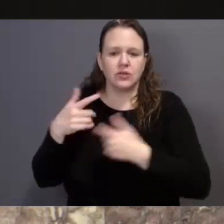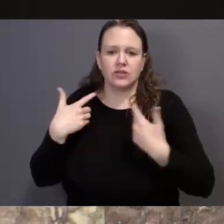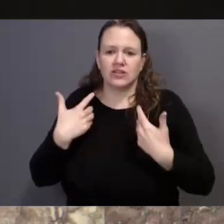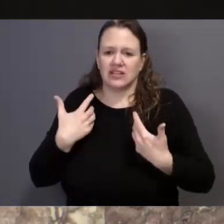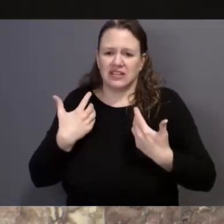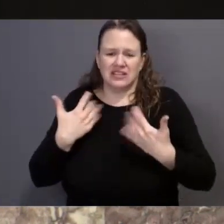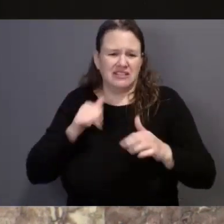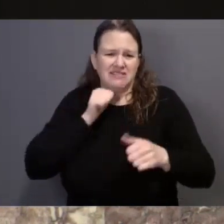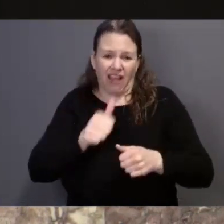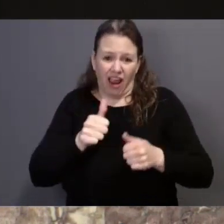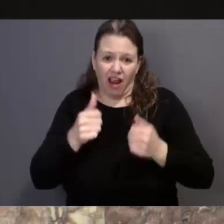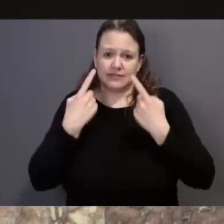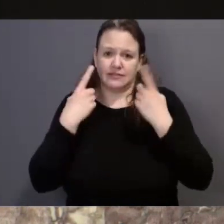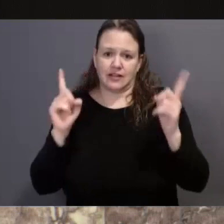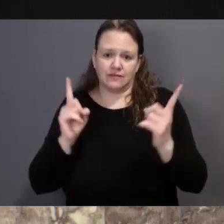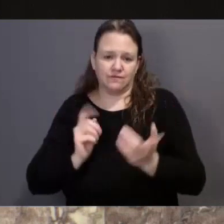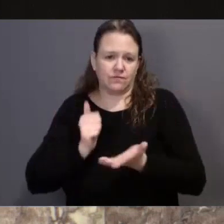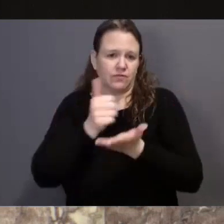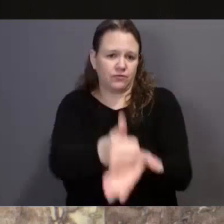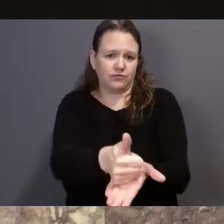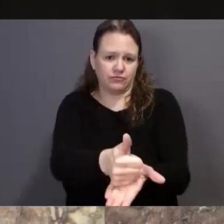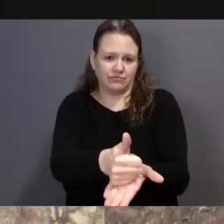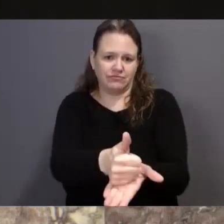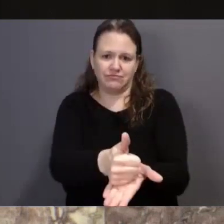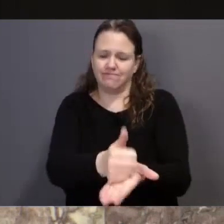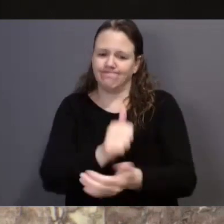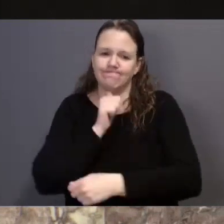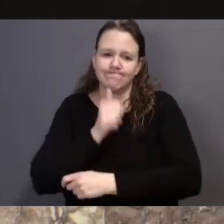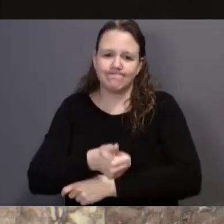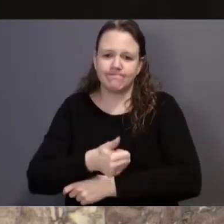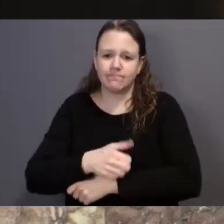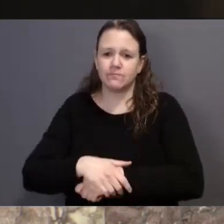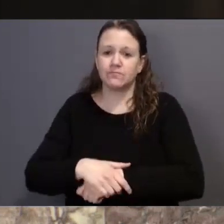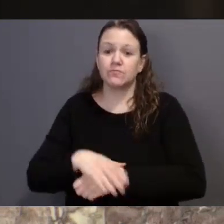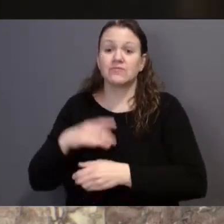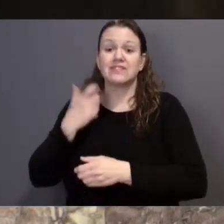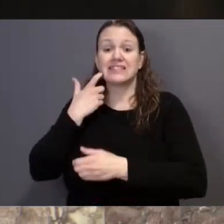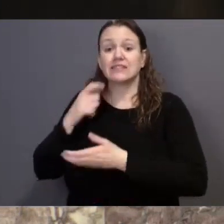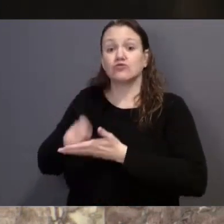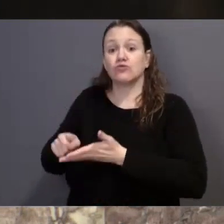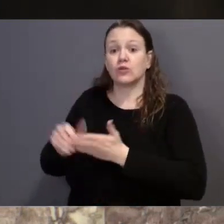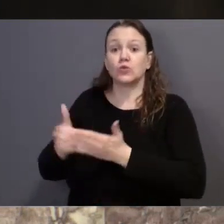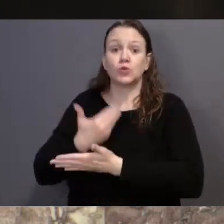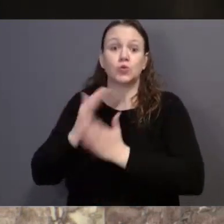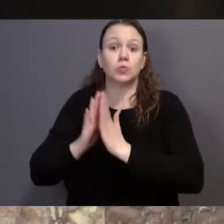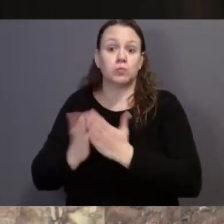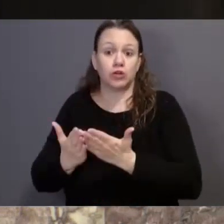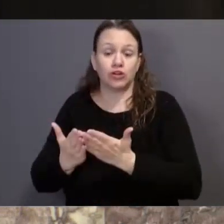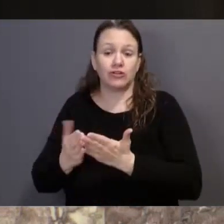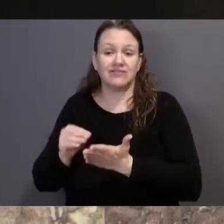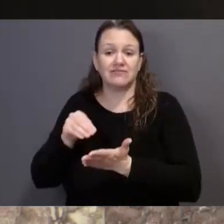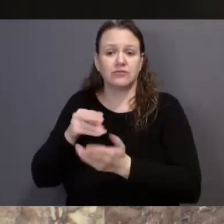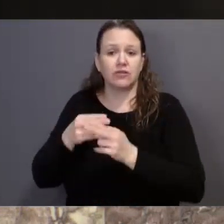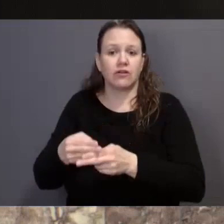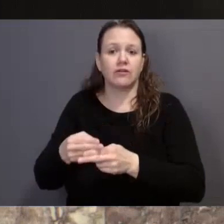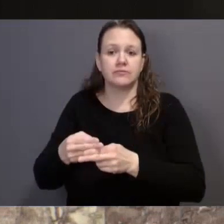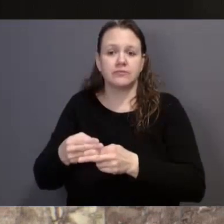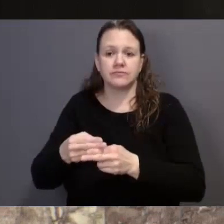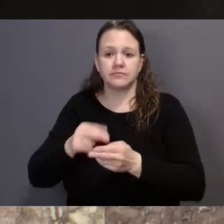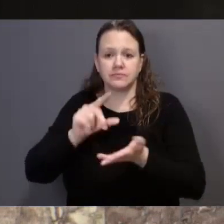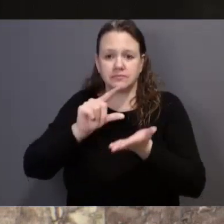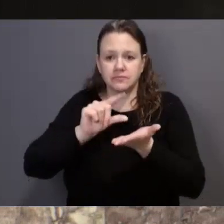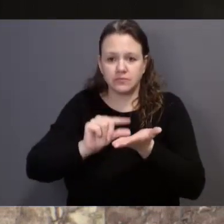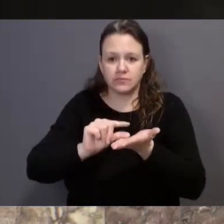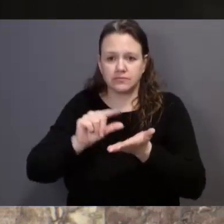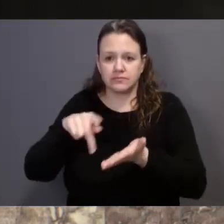has a new book out, The Peace, A Warrior's Journey, and he was scheduled to speak at Capilano University on April 22nd, which is the point of my statement.